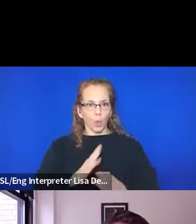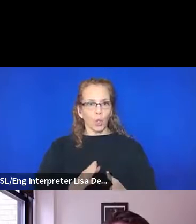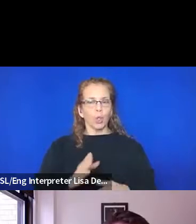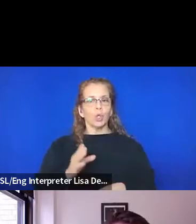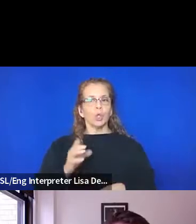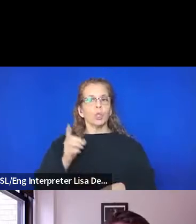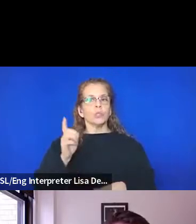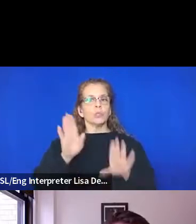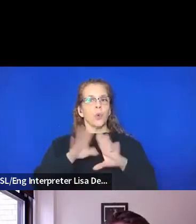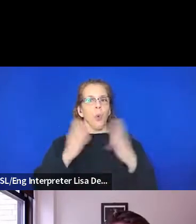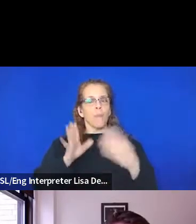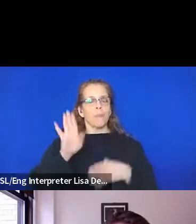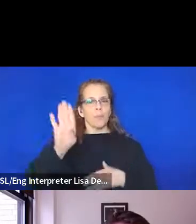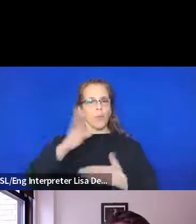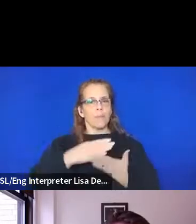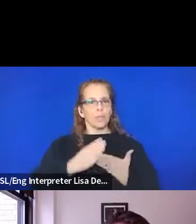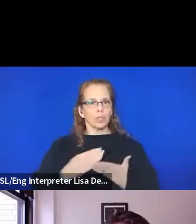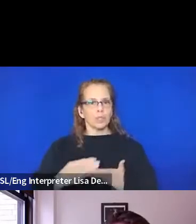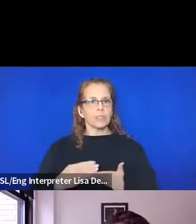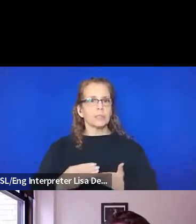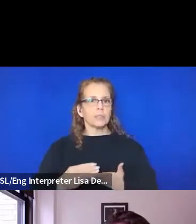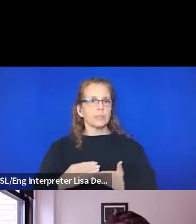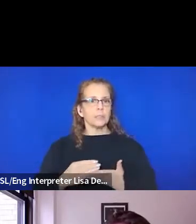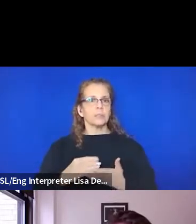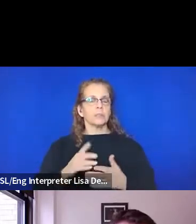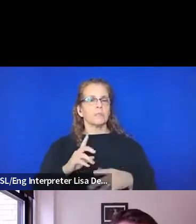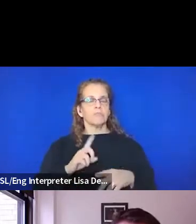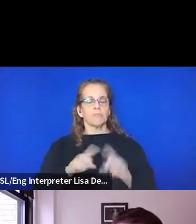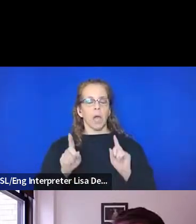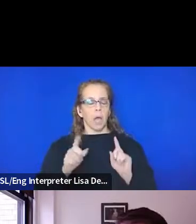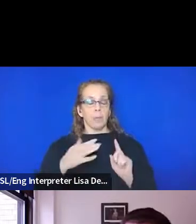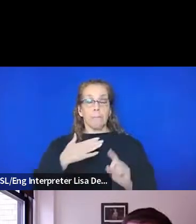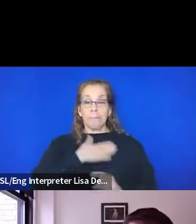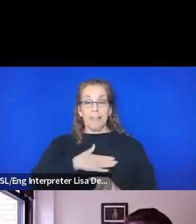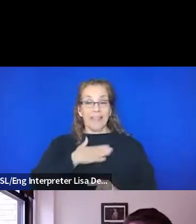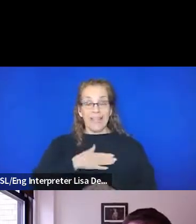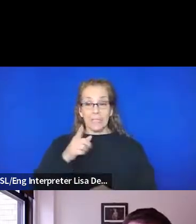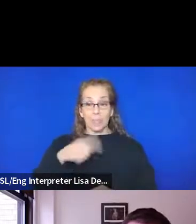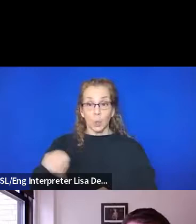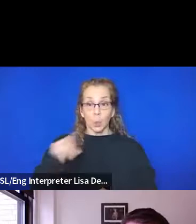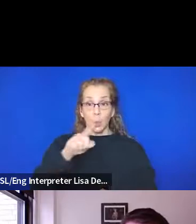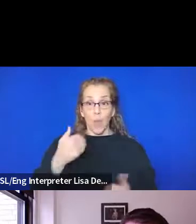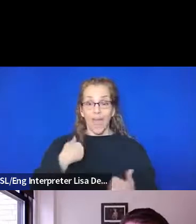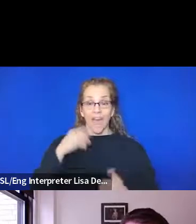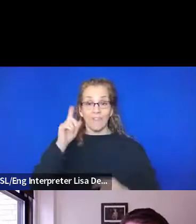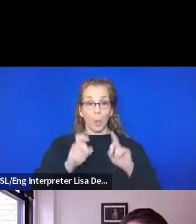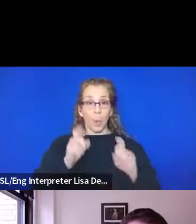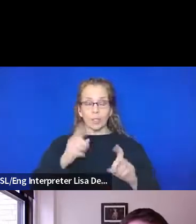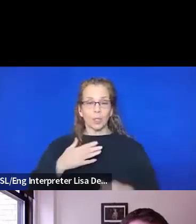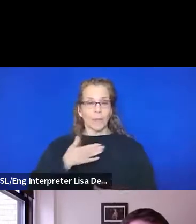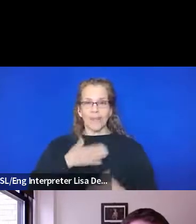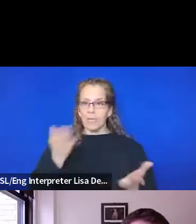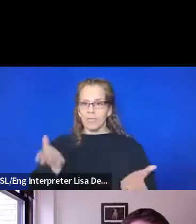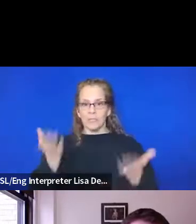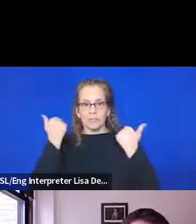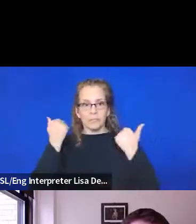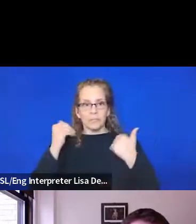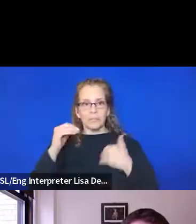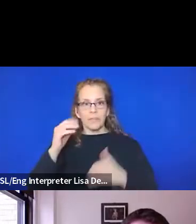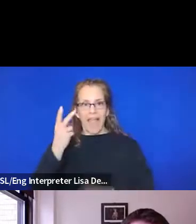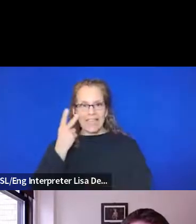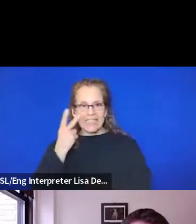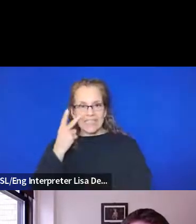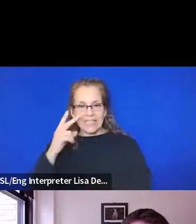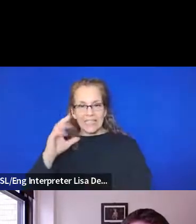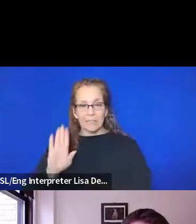to. But that said, please, if any of you out there in TV land have questions, we'd love to hear from you. And Craig, I see